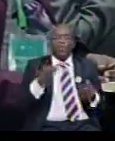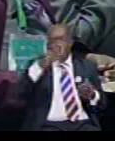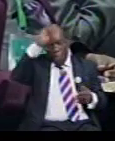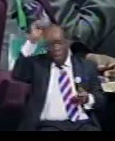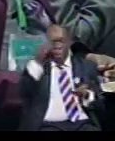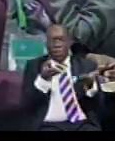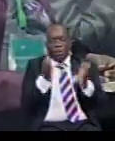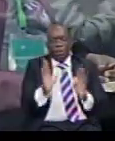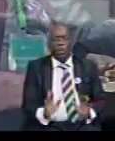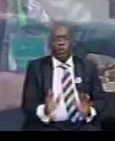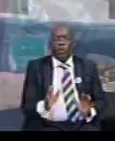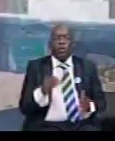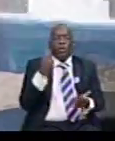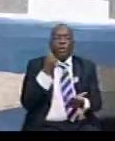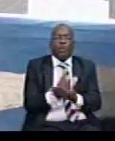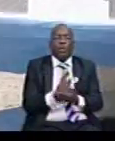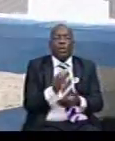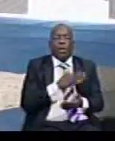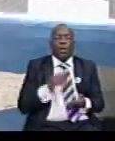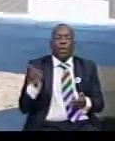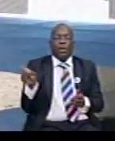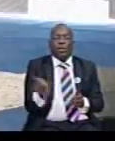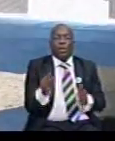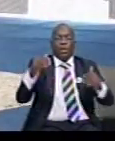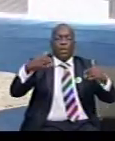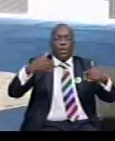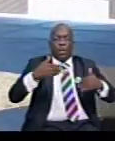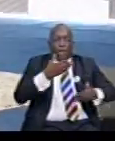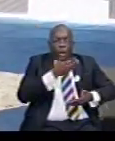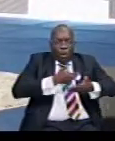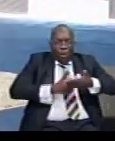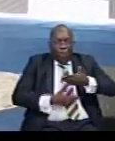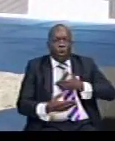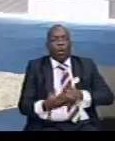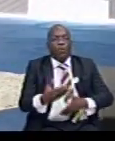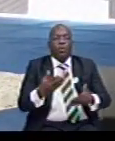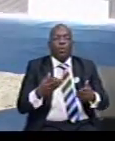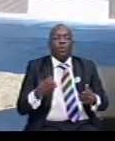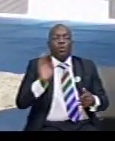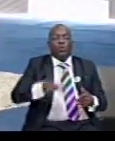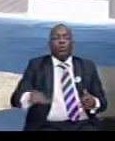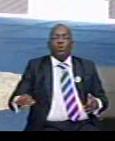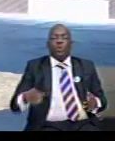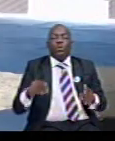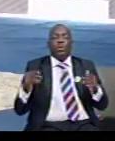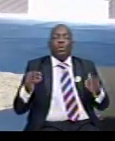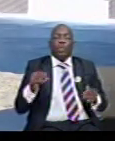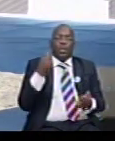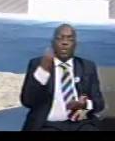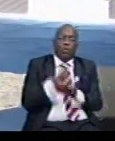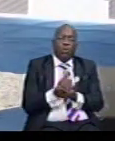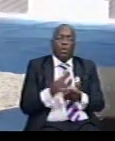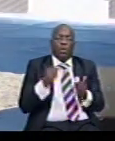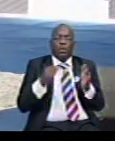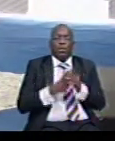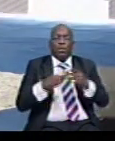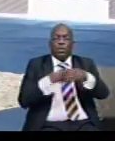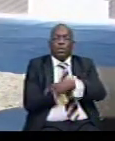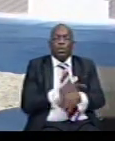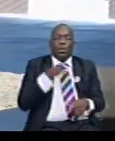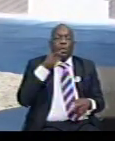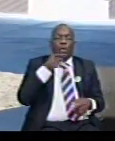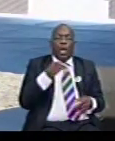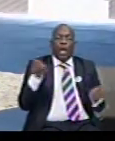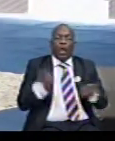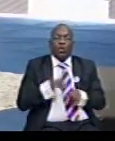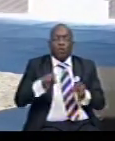they bear children. This day, as you obey the Lord, you are not obeying me.